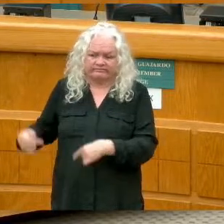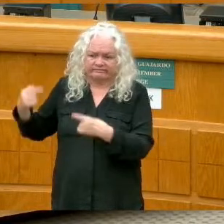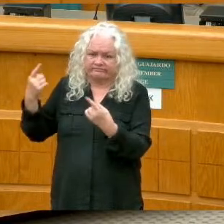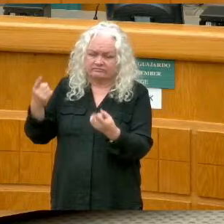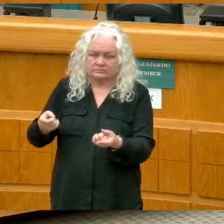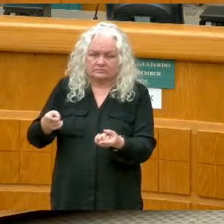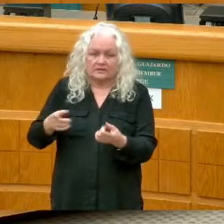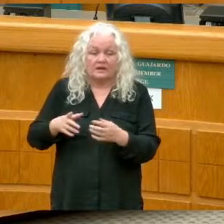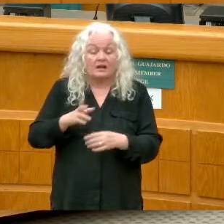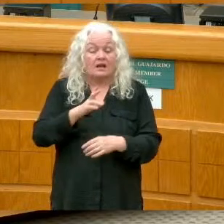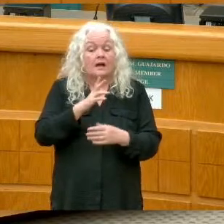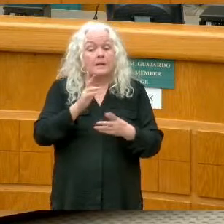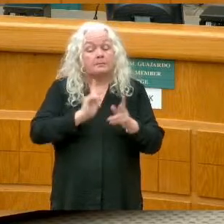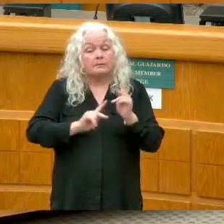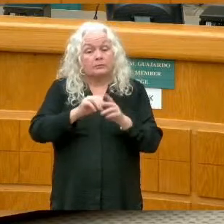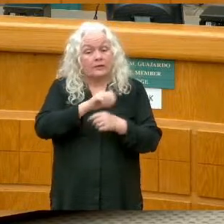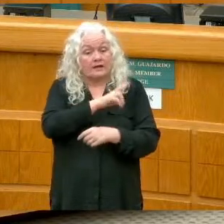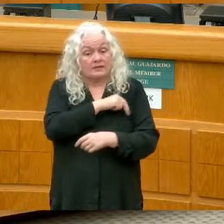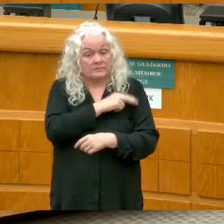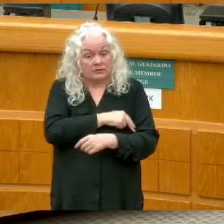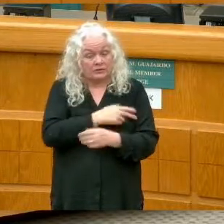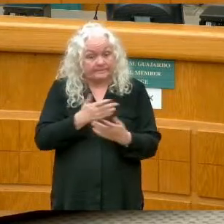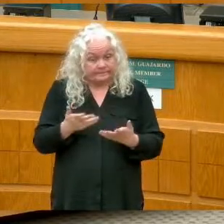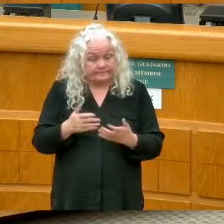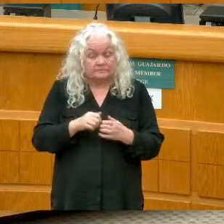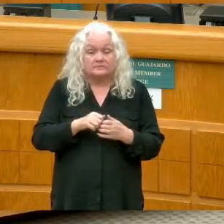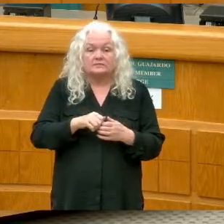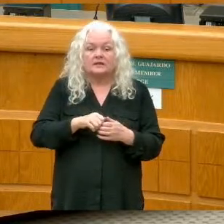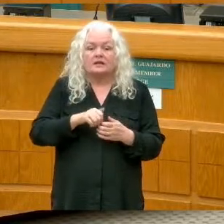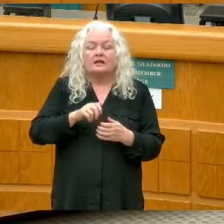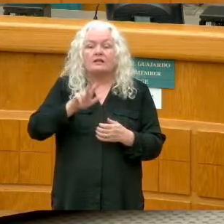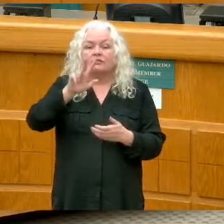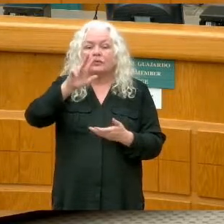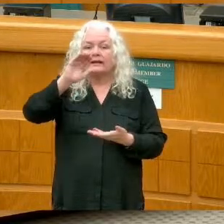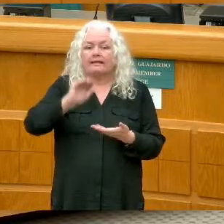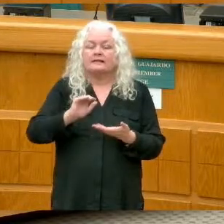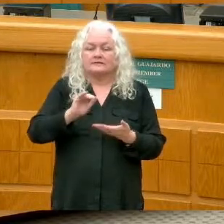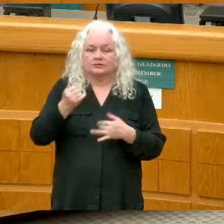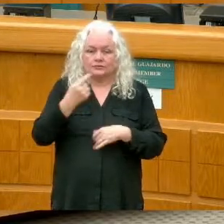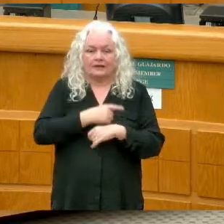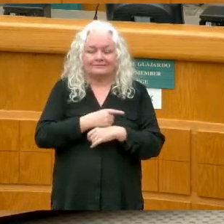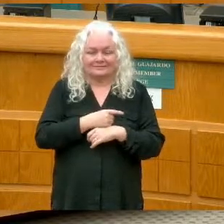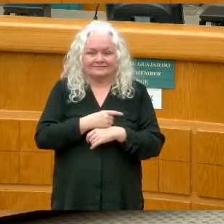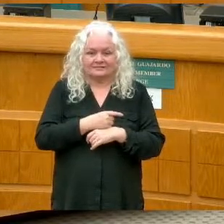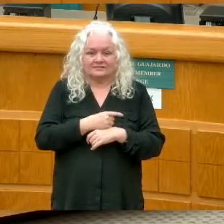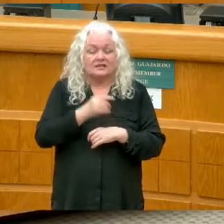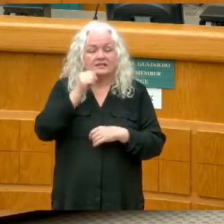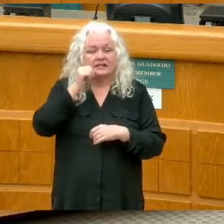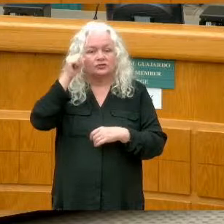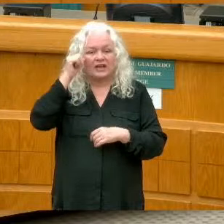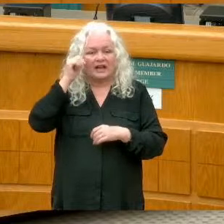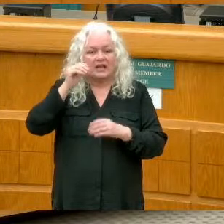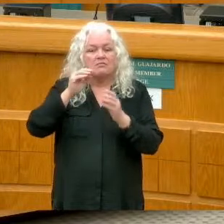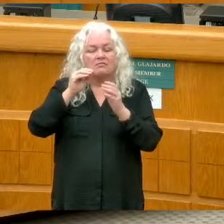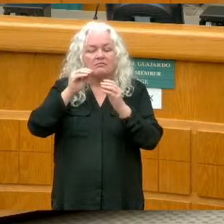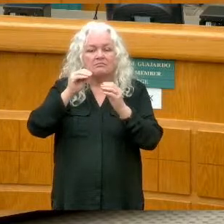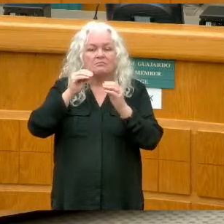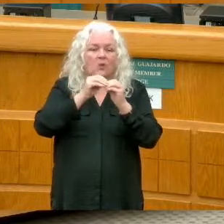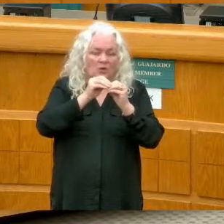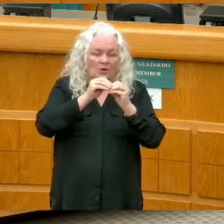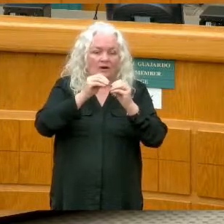when it comes to hospitalizations, 3 fewer persons in the hospital today since yesterday. So there